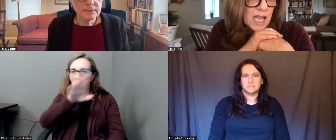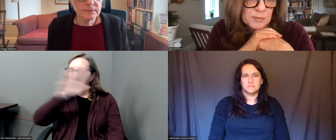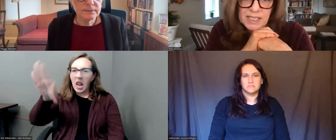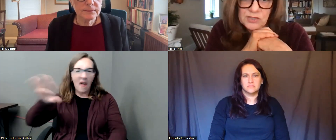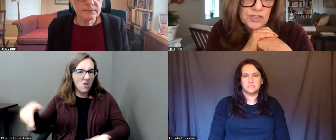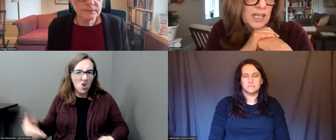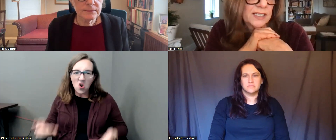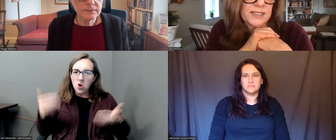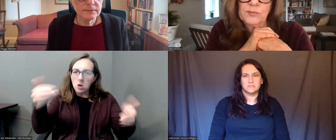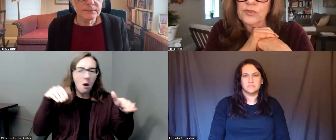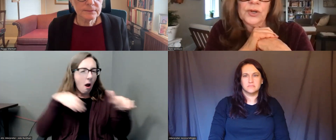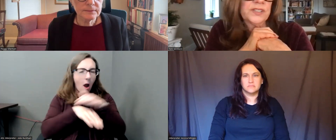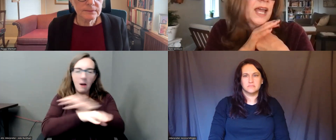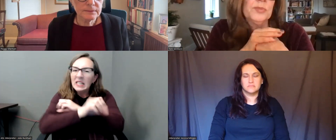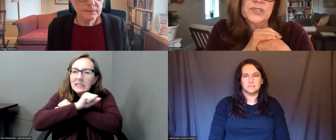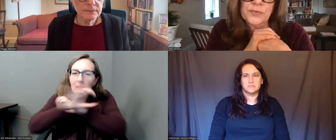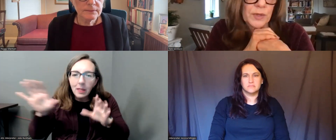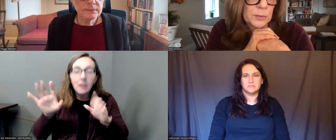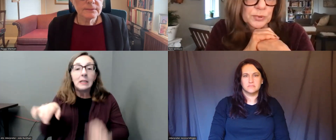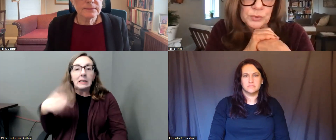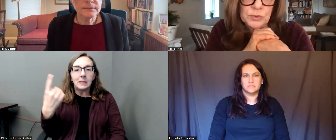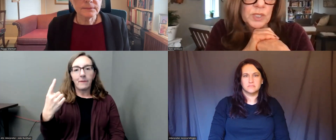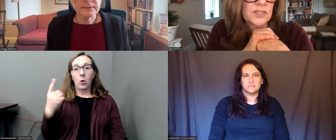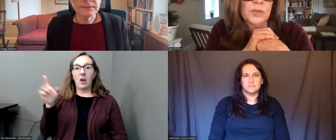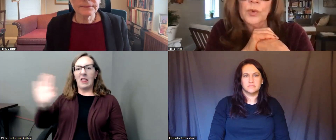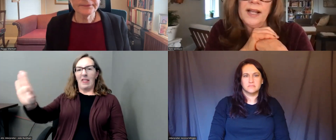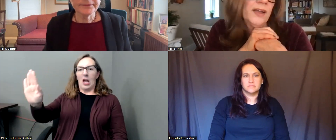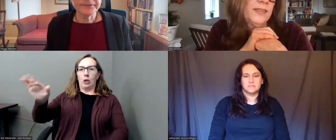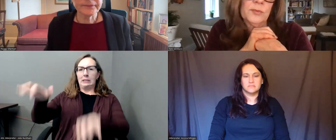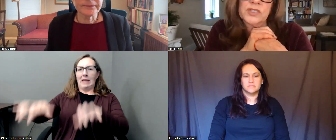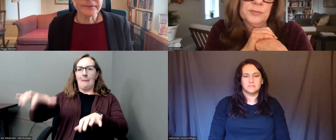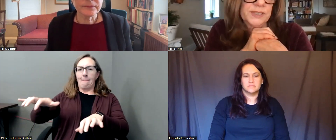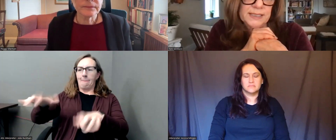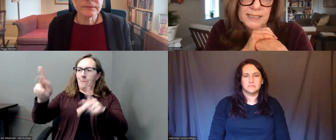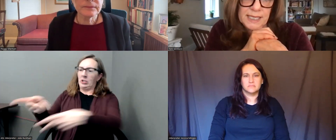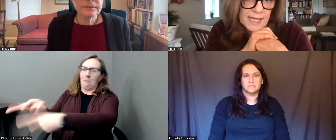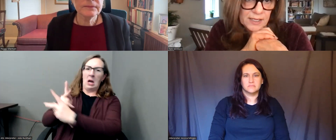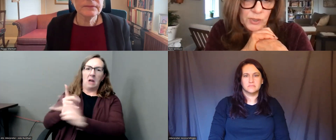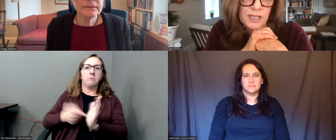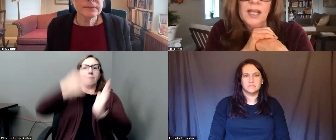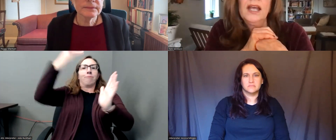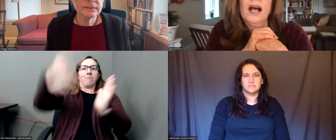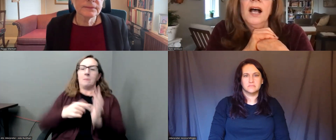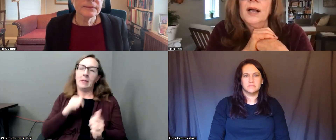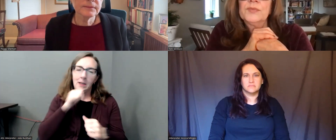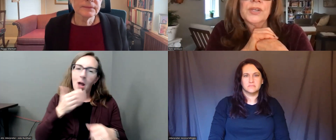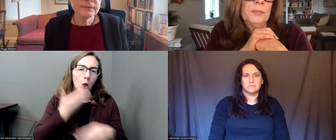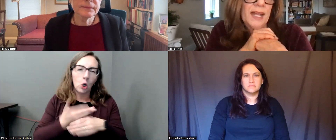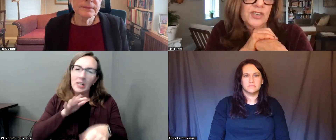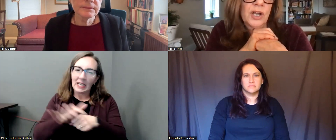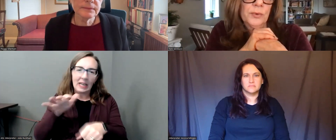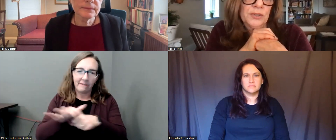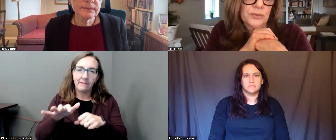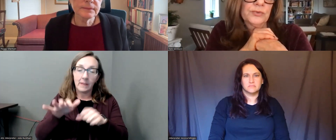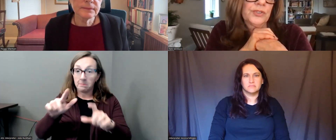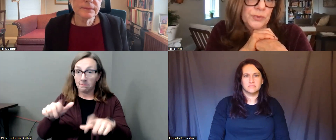any accommodation except for a typist from their pool once in a while, and that was completely inadequate. So